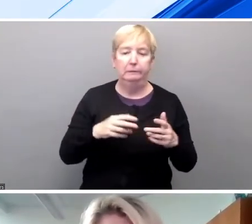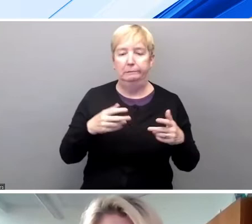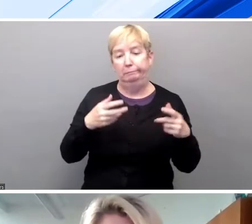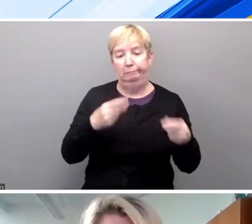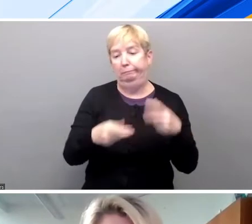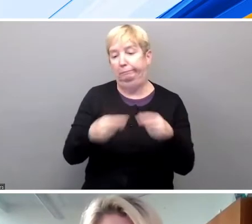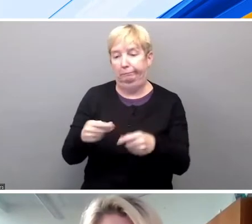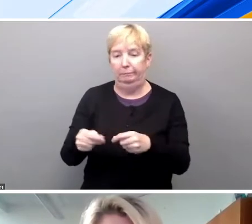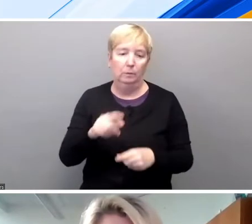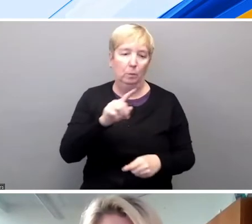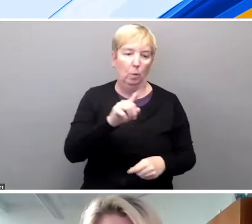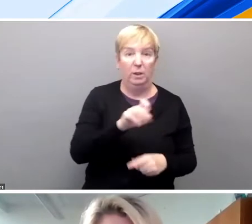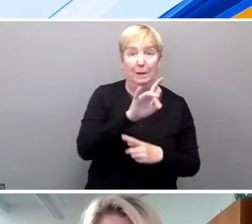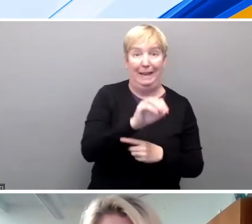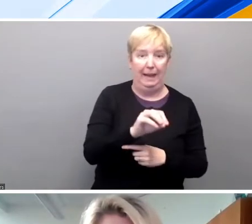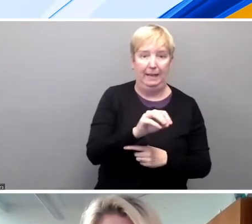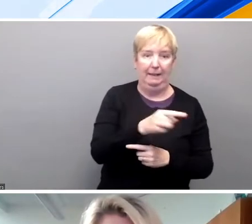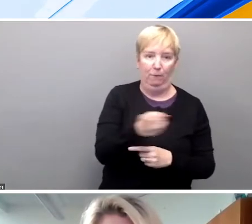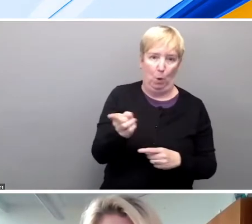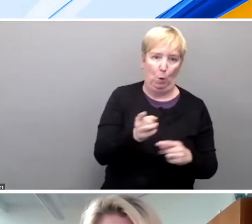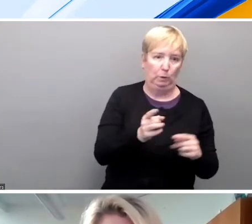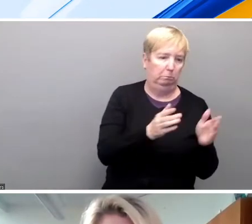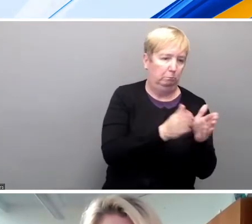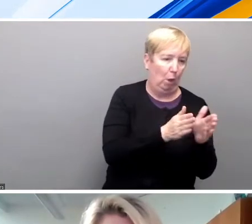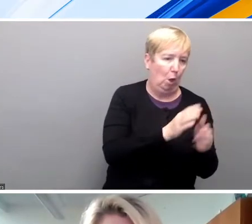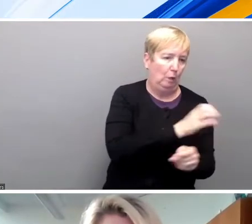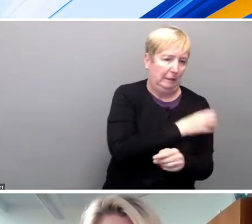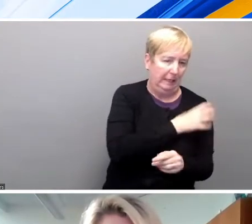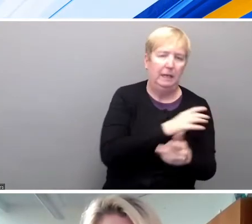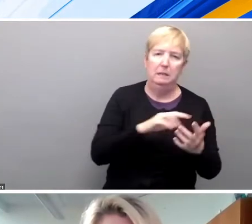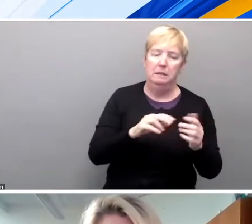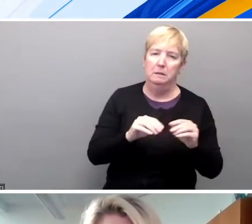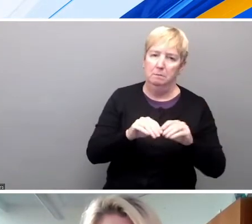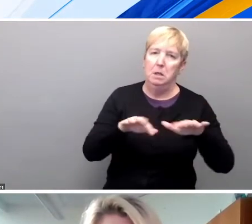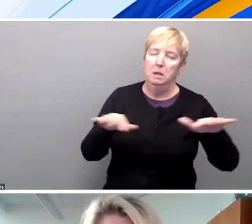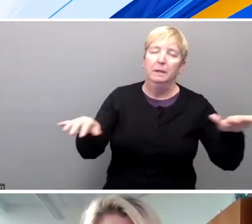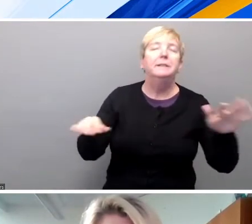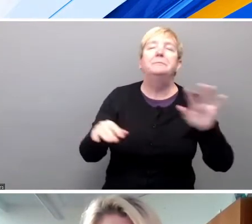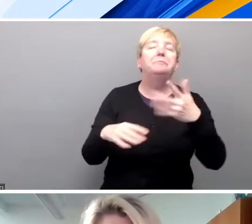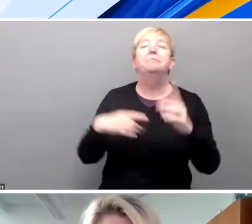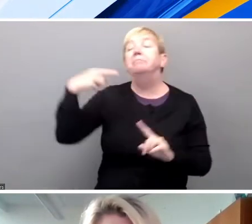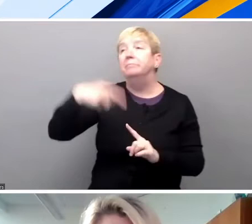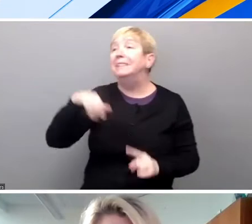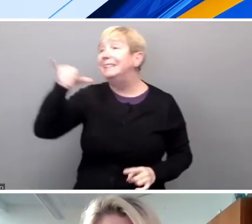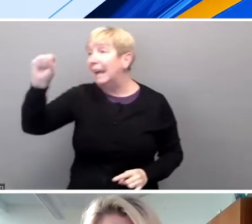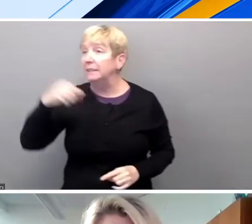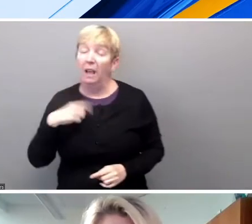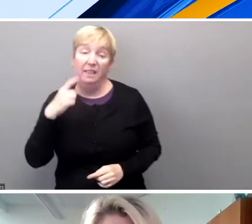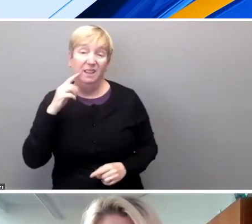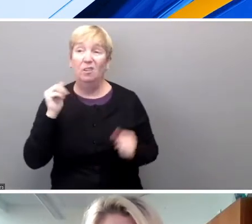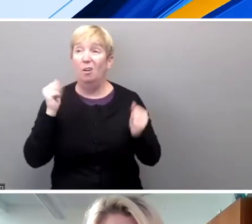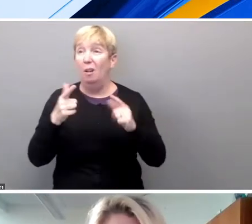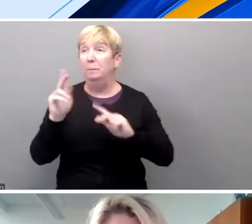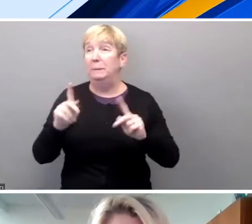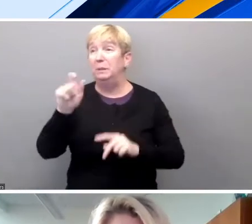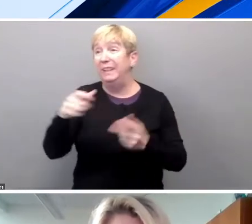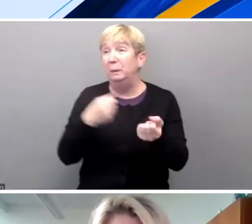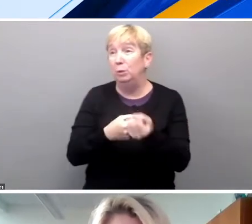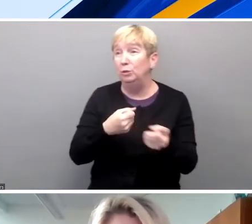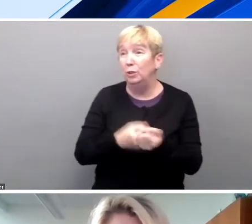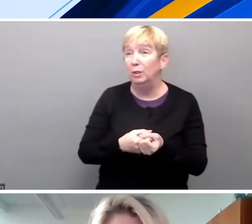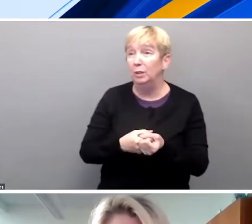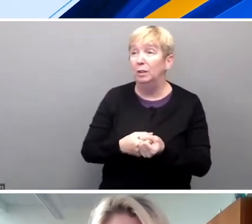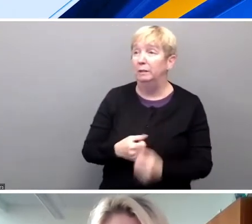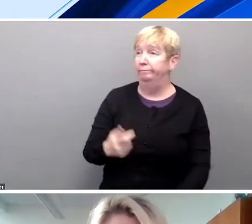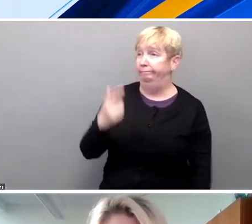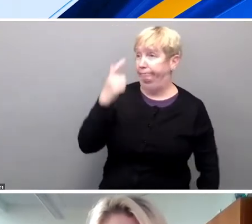180 plus of those, 28,000 vaccines. But I do agree with you. I think everybody needs a booster. And if it's easier for you or